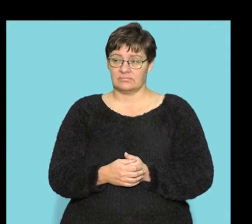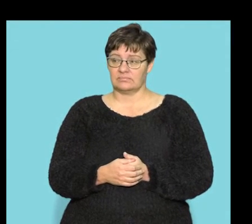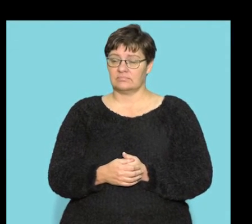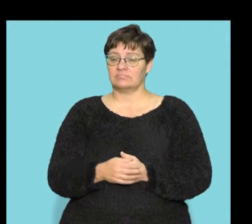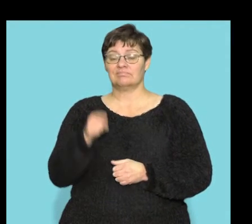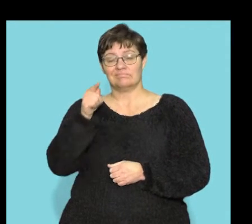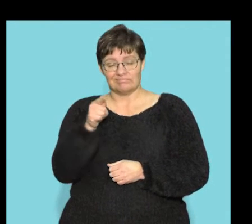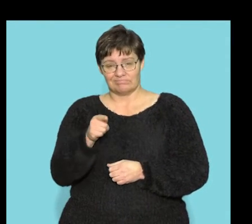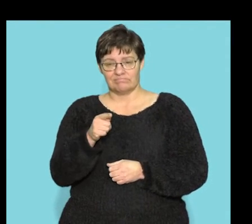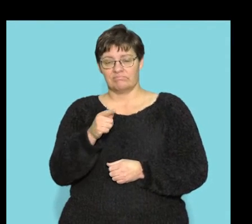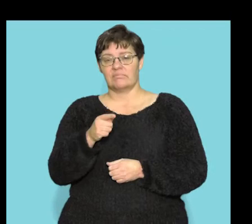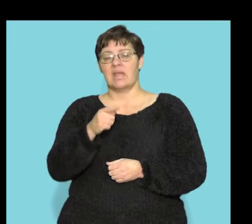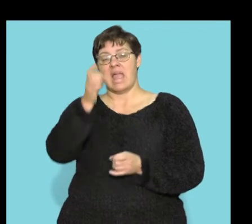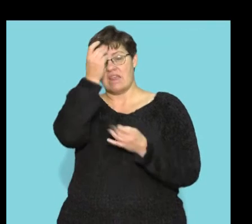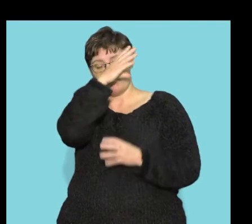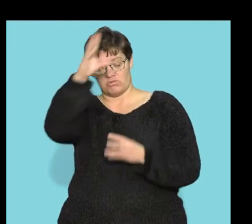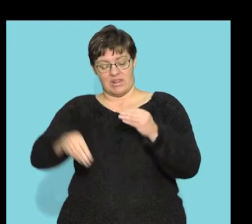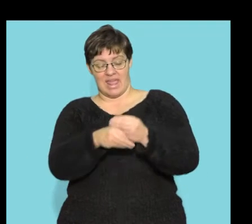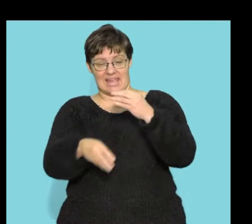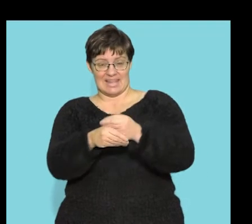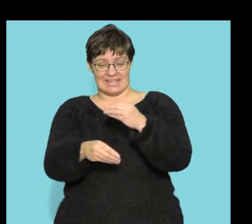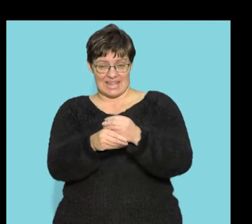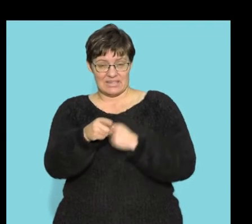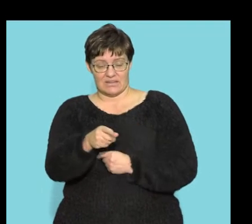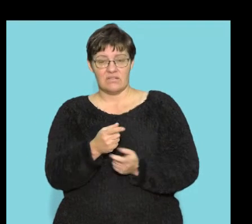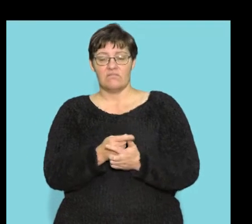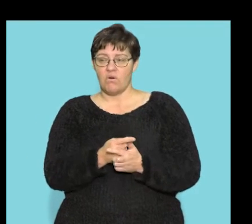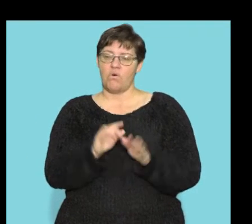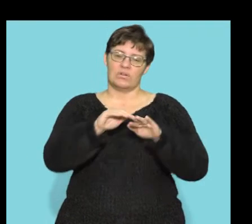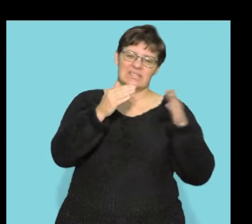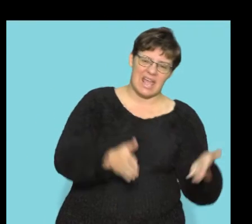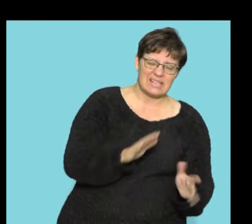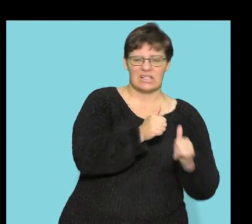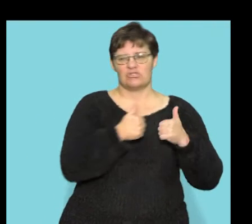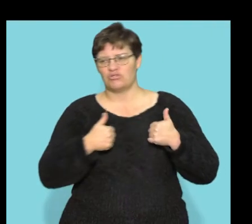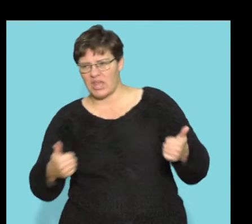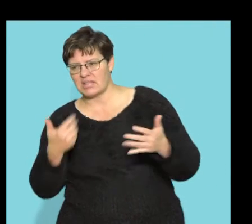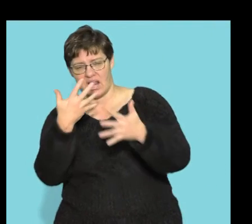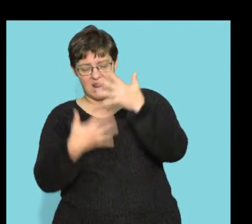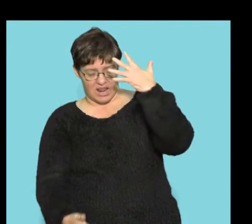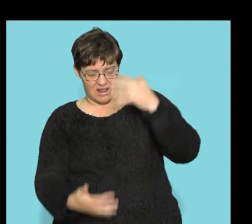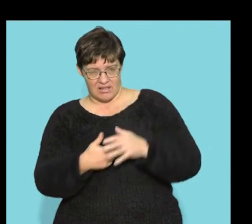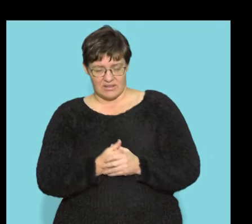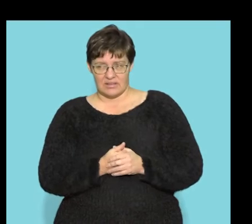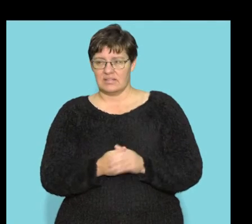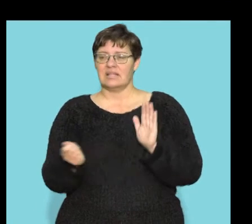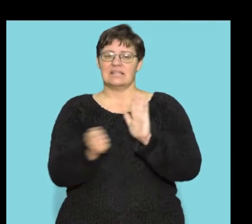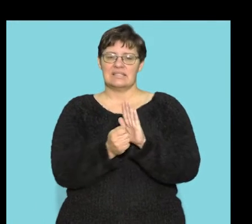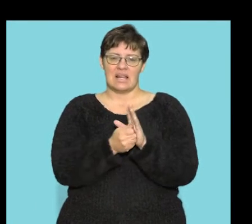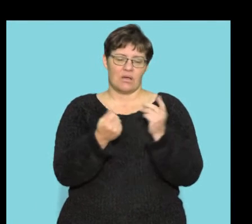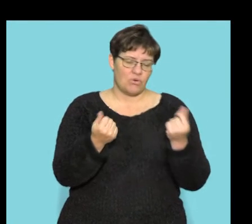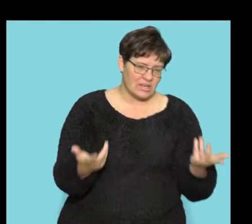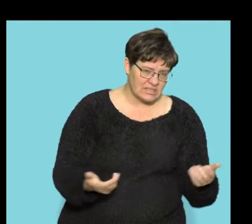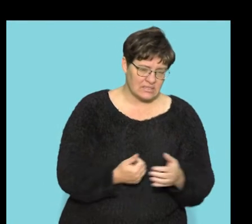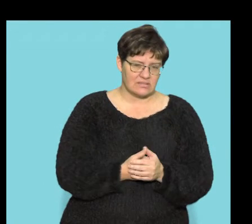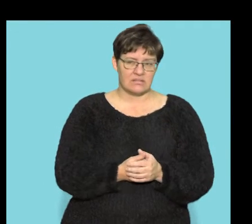Yes, we have additional information here with regards to our desks and our chairs, right? There's selling prices. We are